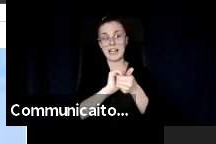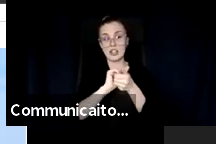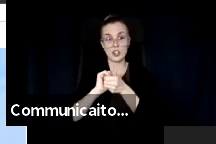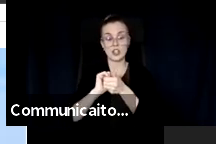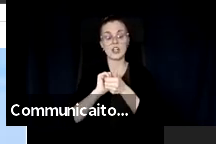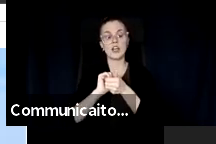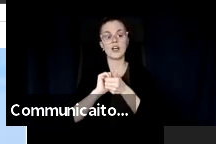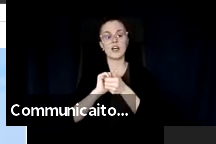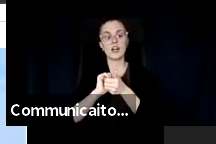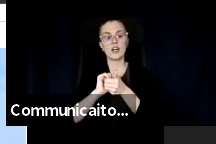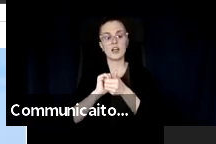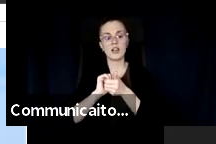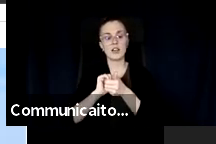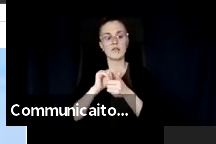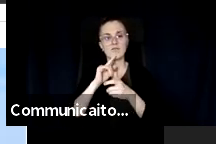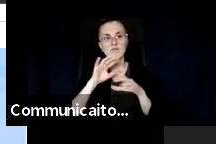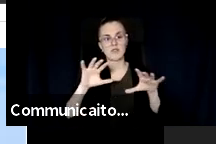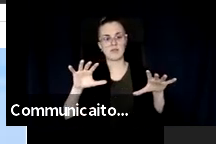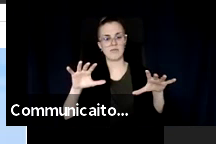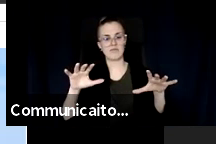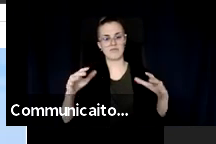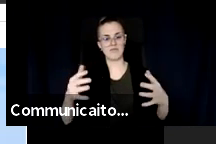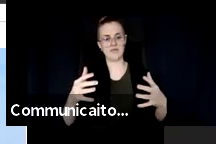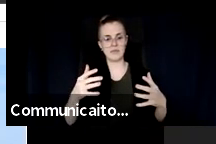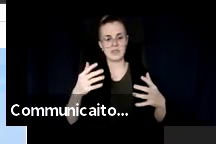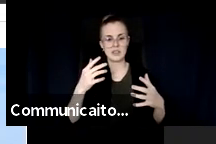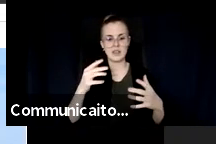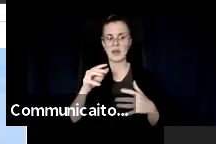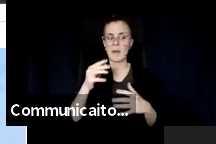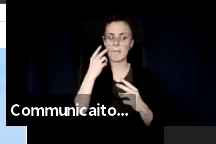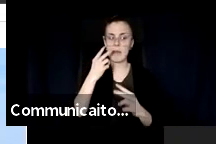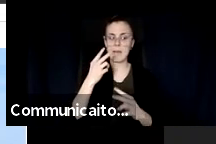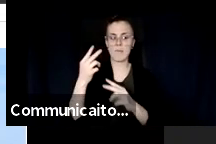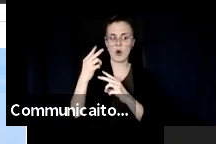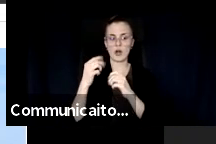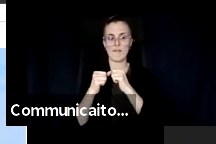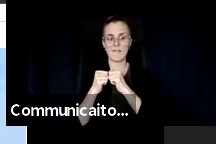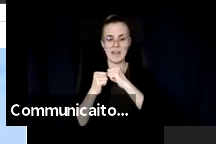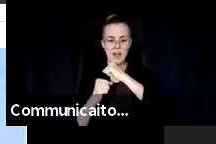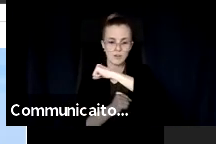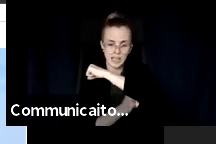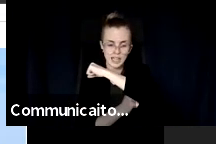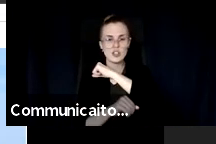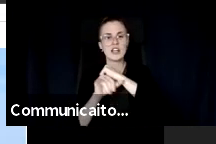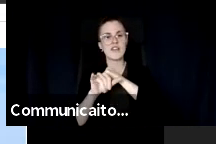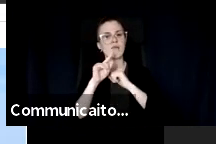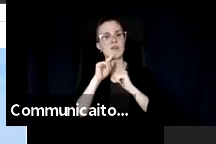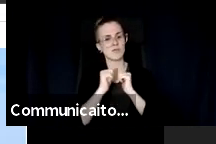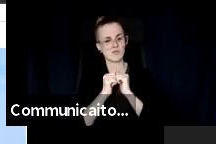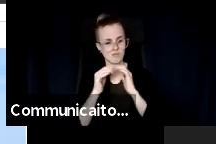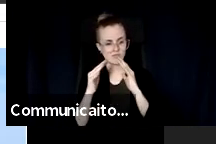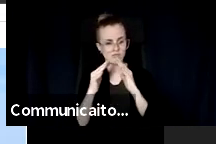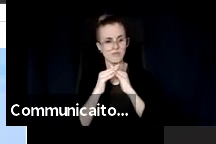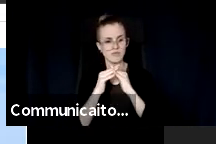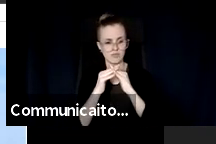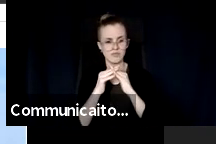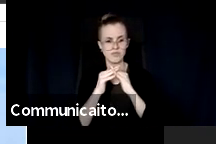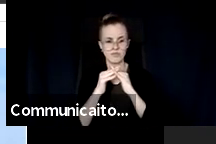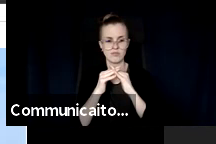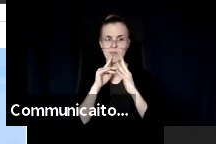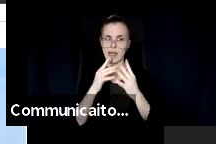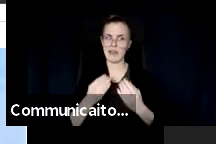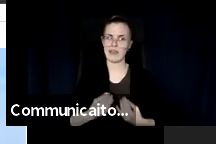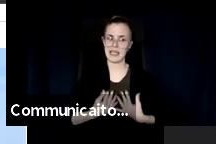Run Center. And it was galvanized by the inspirational strength of our late Christy Gutierrez, which was a